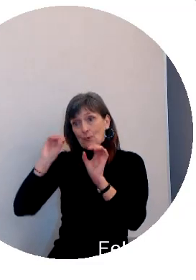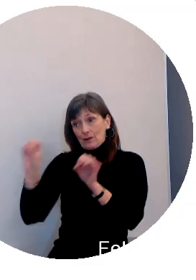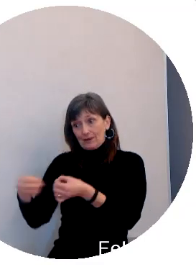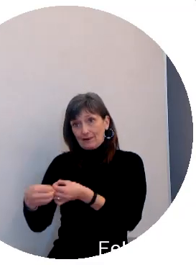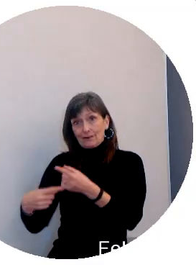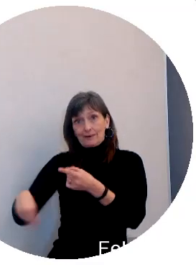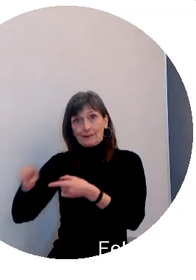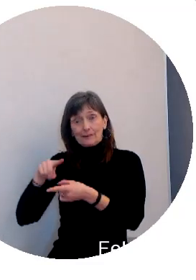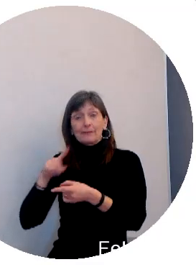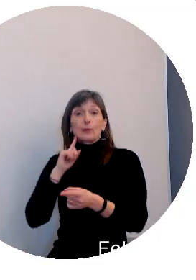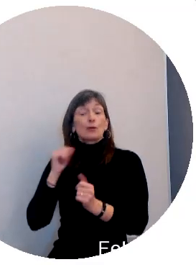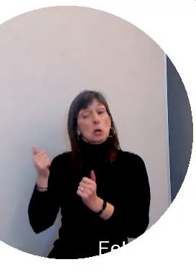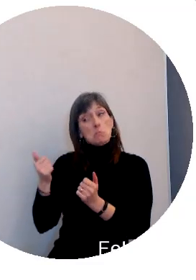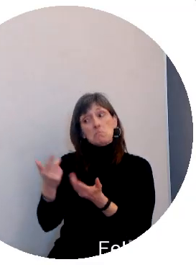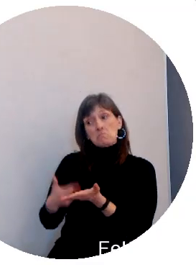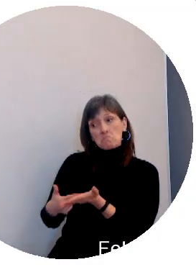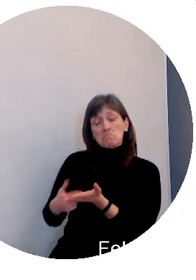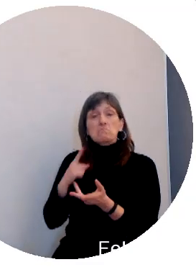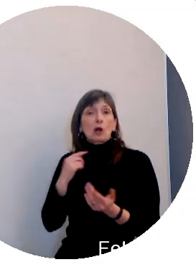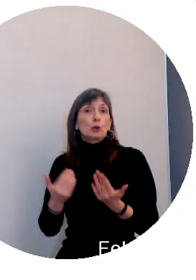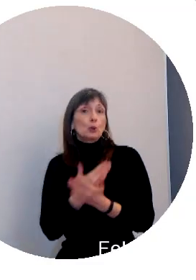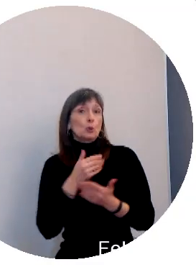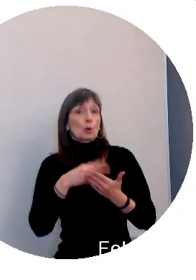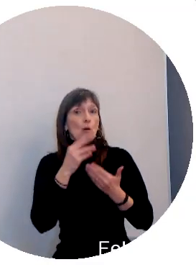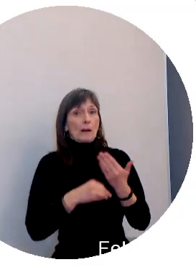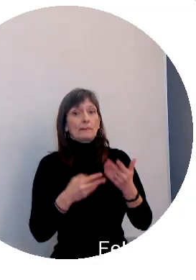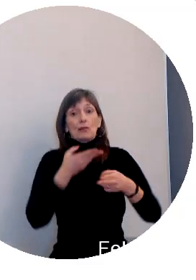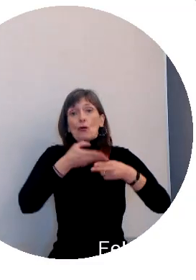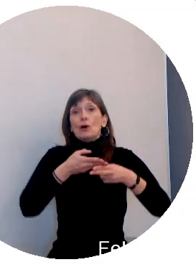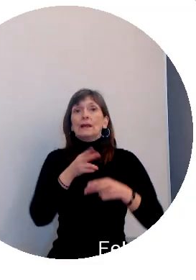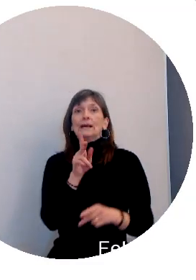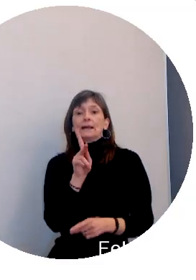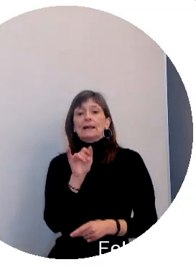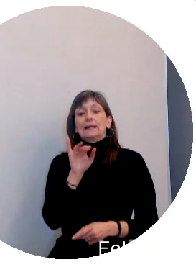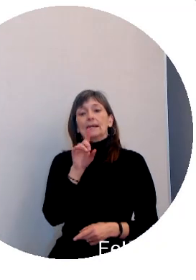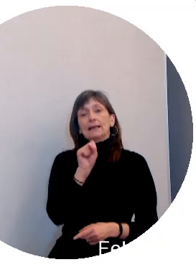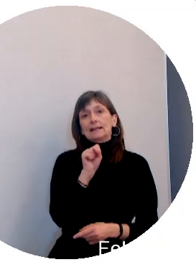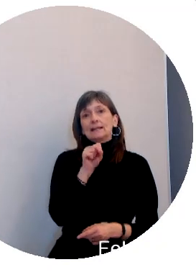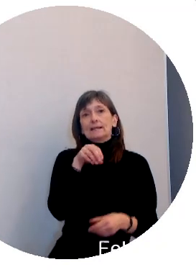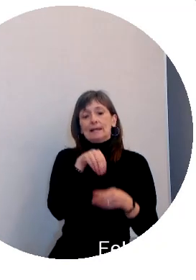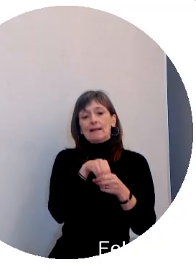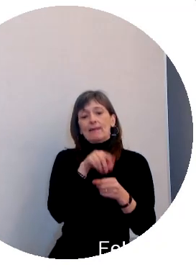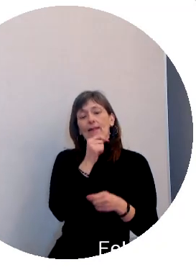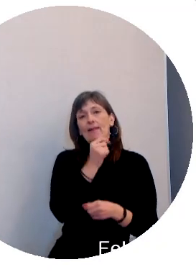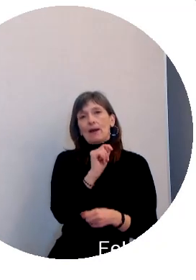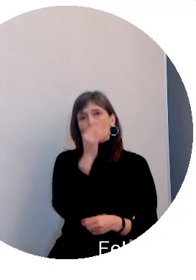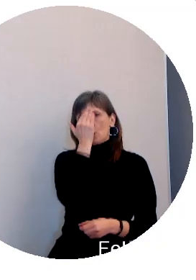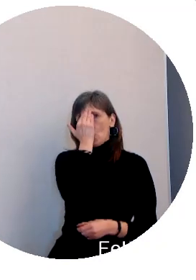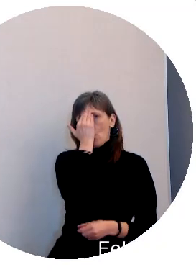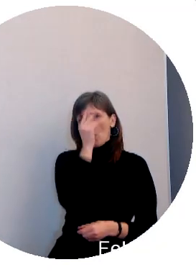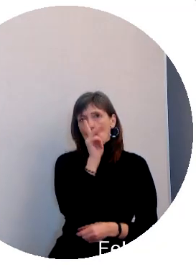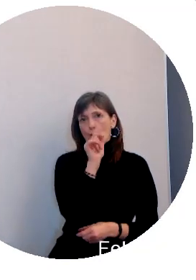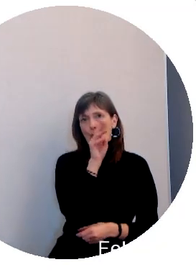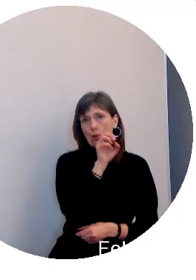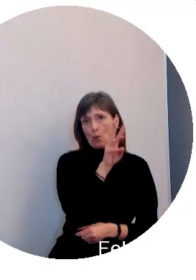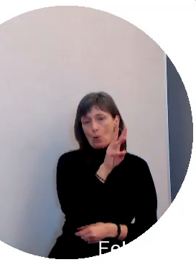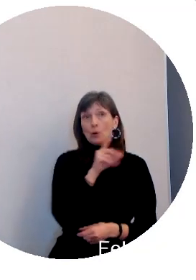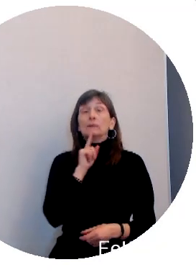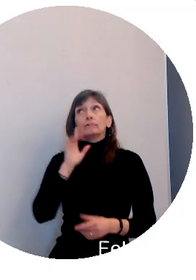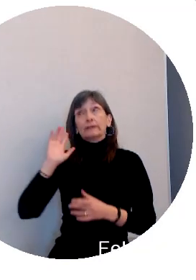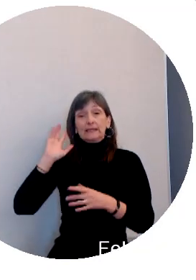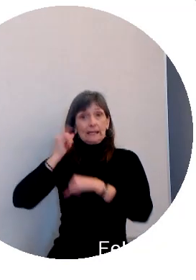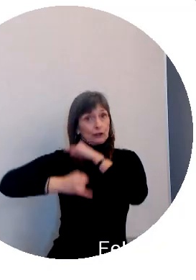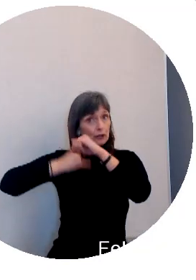discussions around introducing a program known as Kids in the Know, and it's offered by the Canadian Centre for Child Protection. It's a